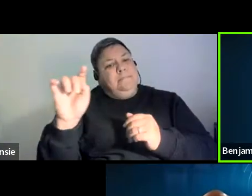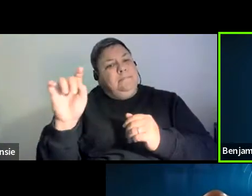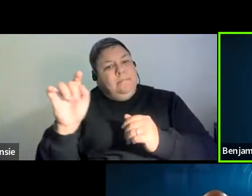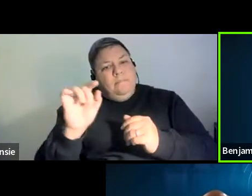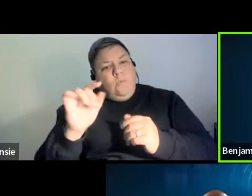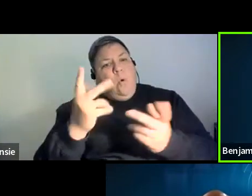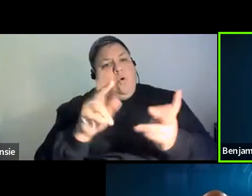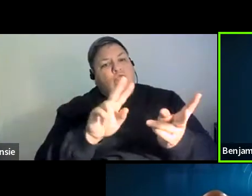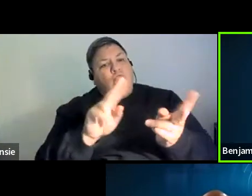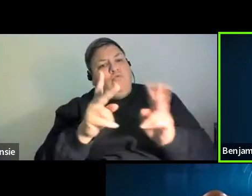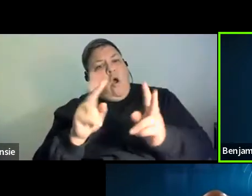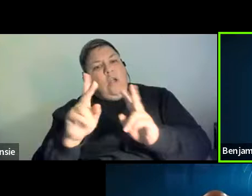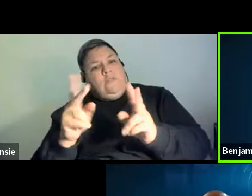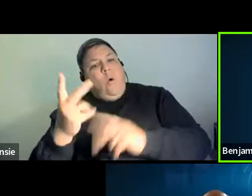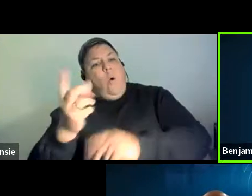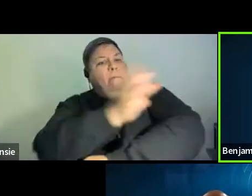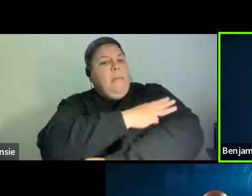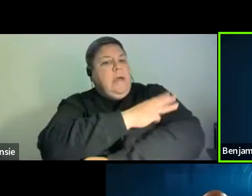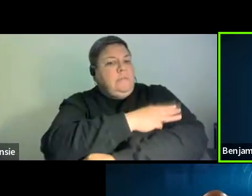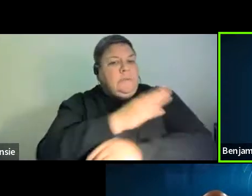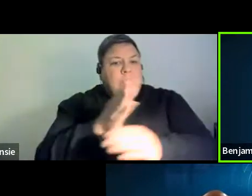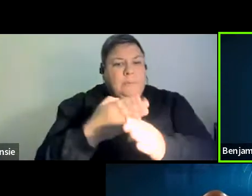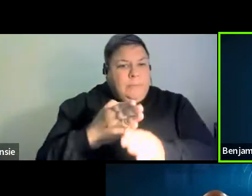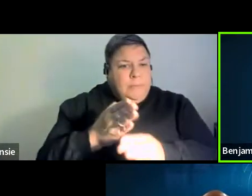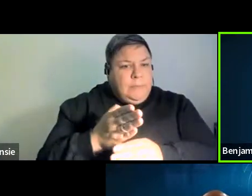transfer or management?